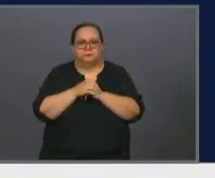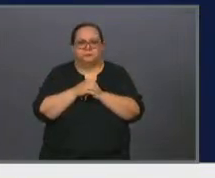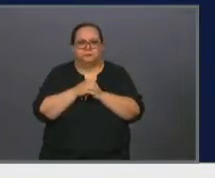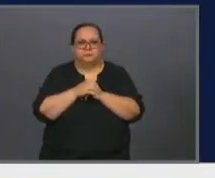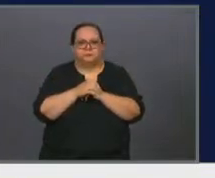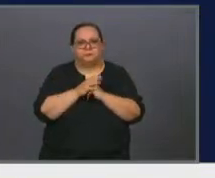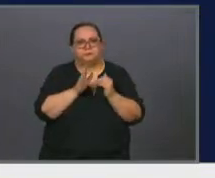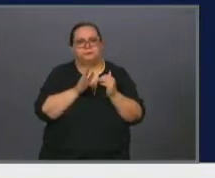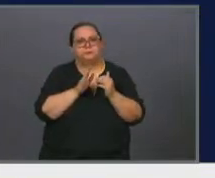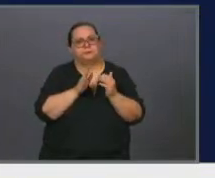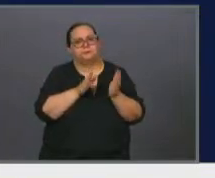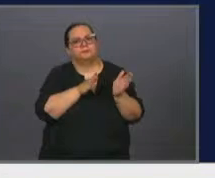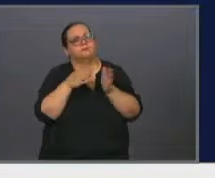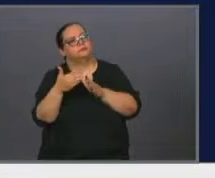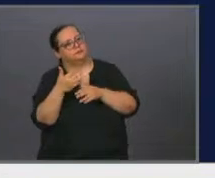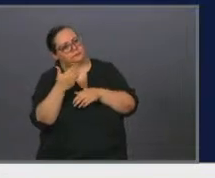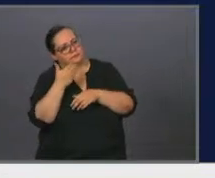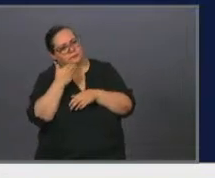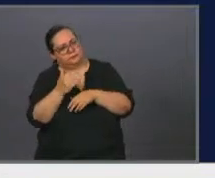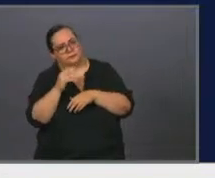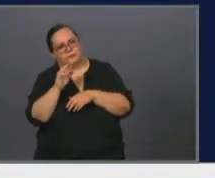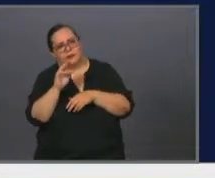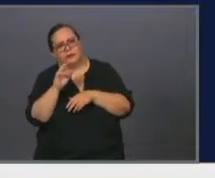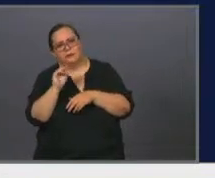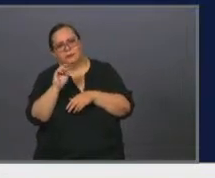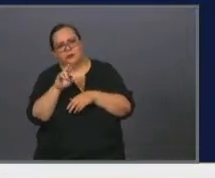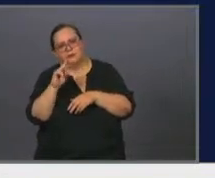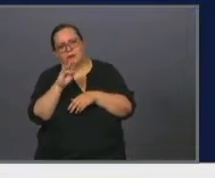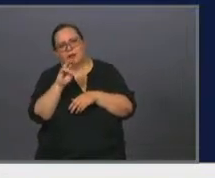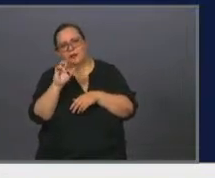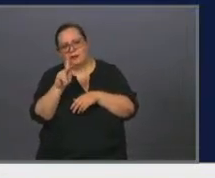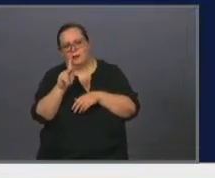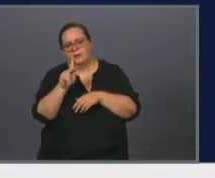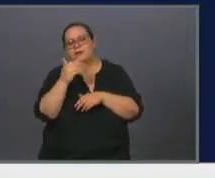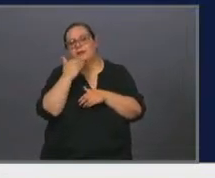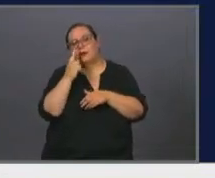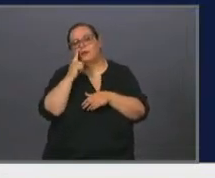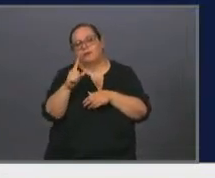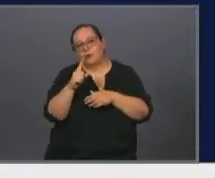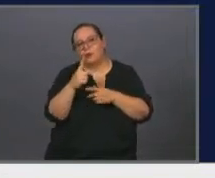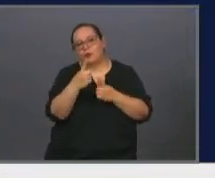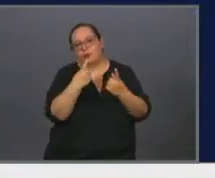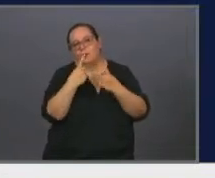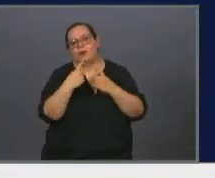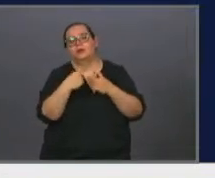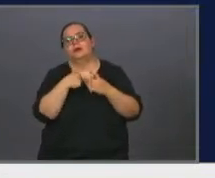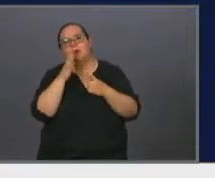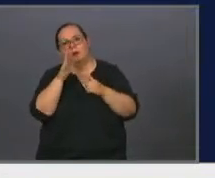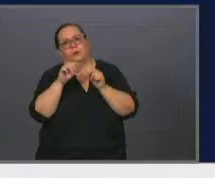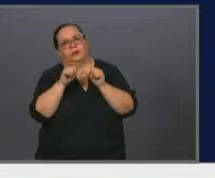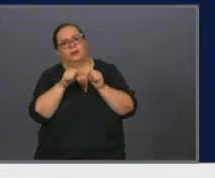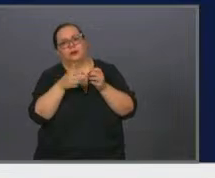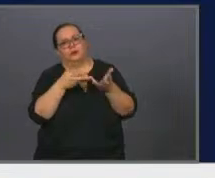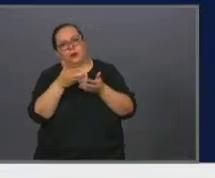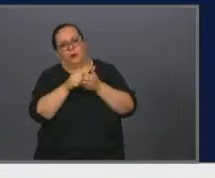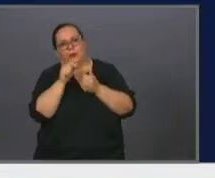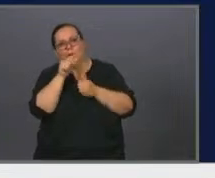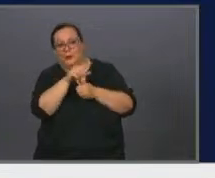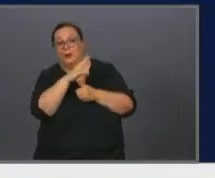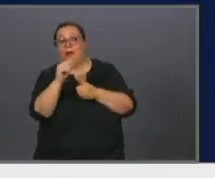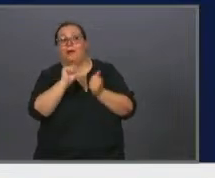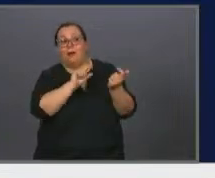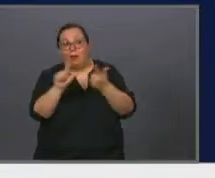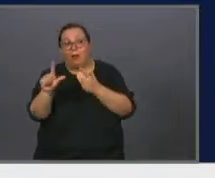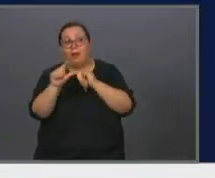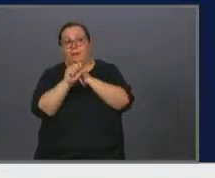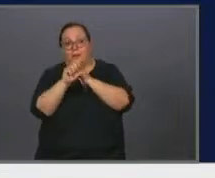Mr. Van Dyke, thanks for the question. I appreciate it, and I will continue to interact with you and all media sources to